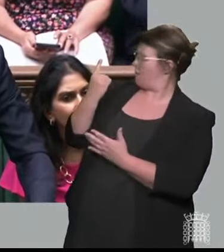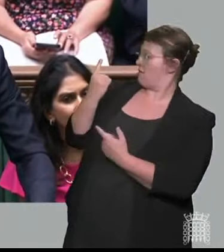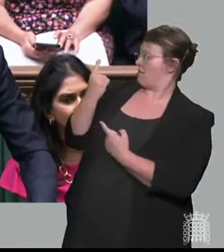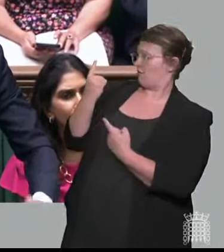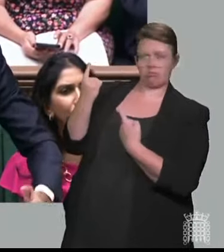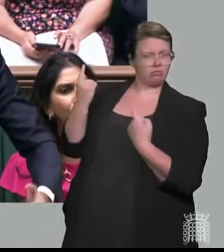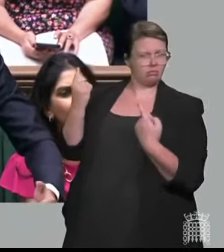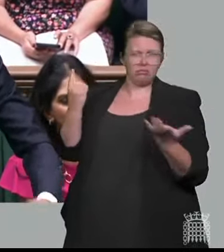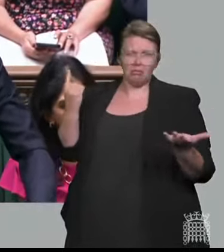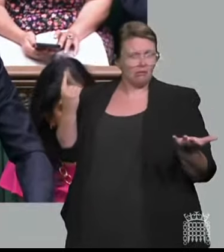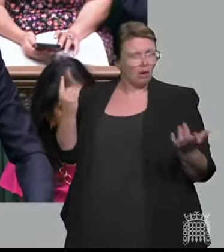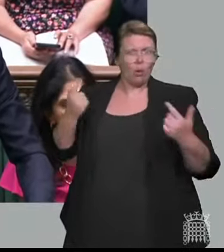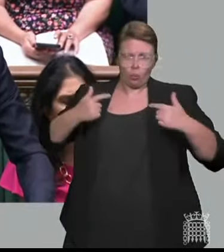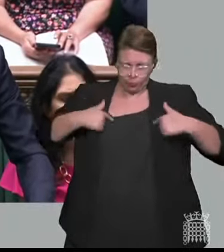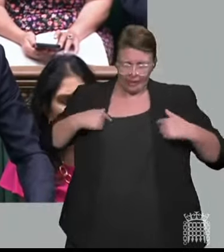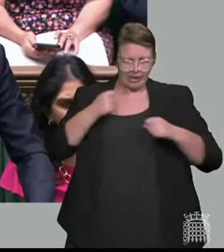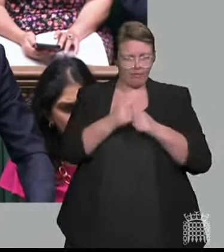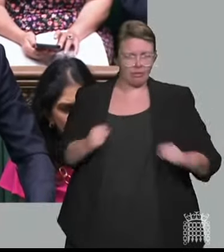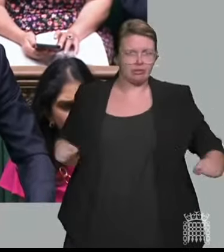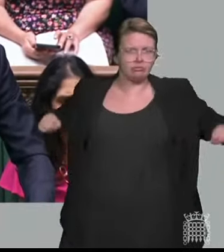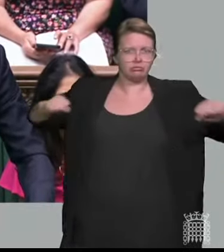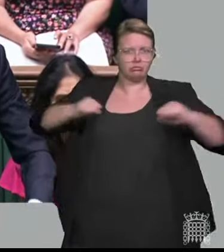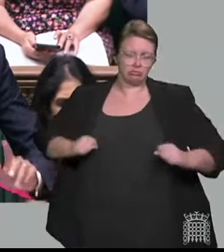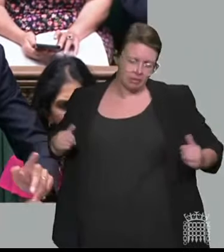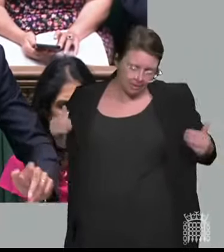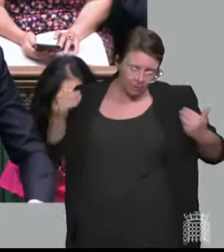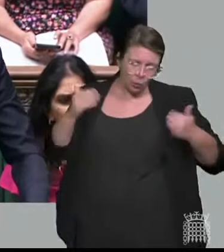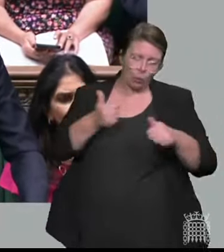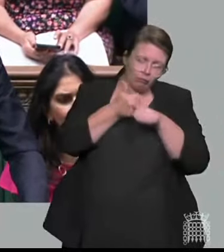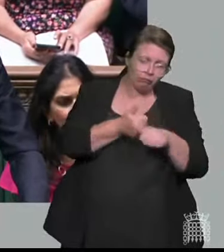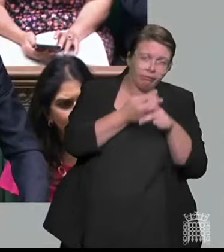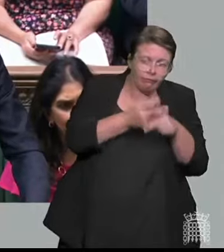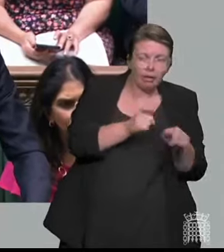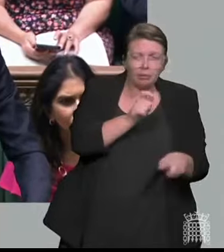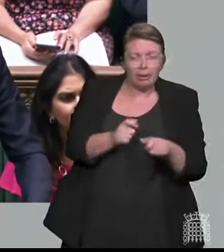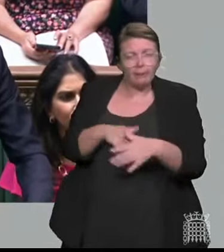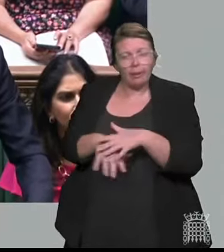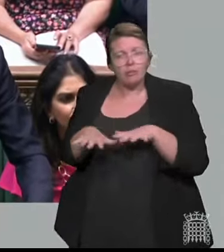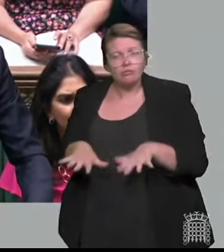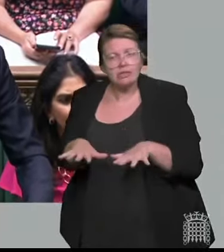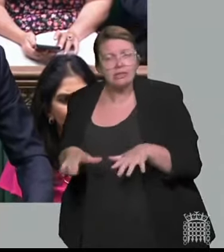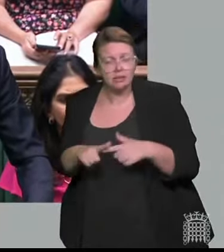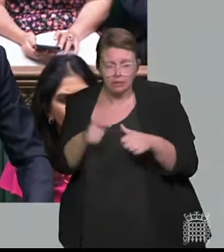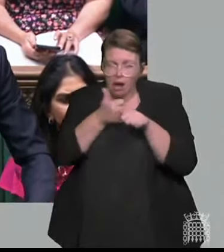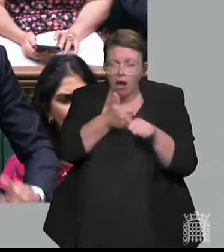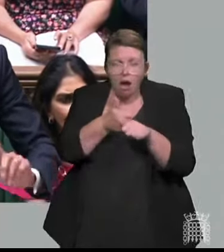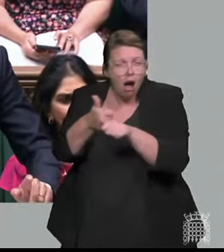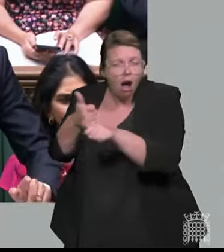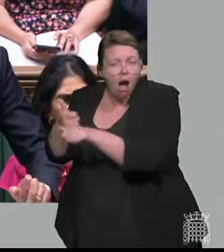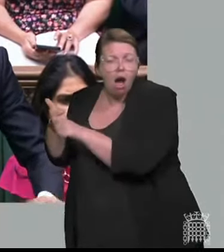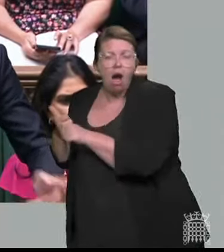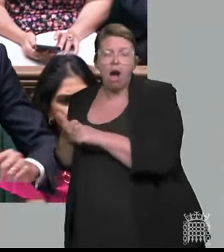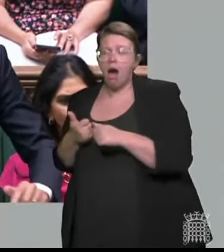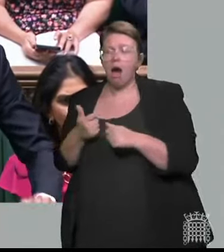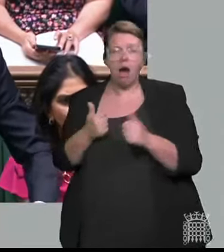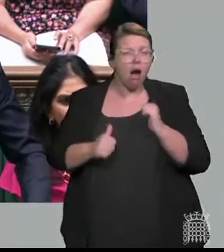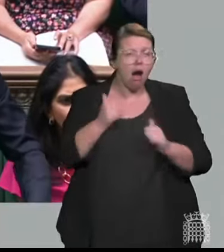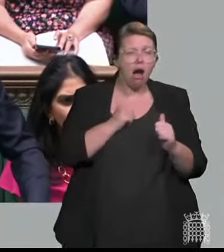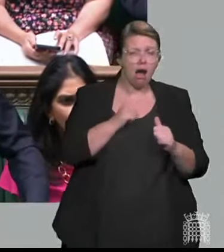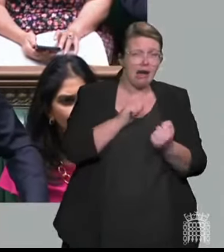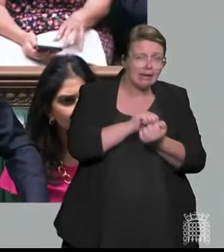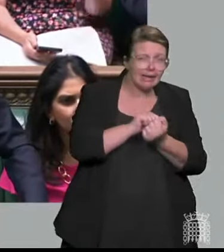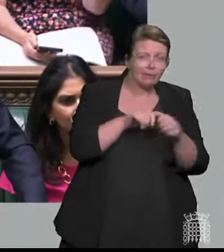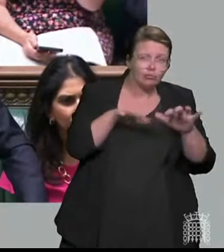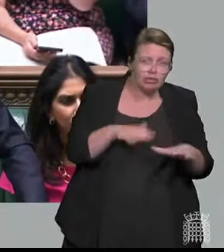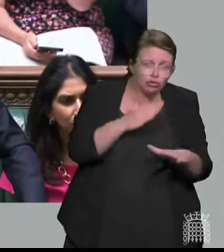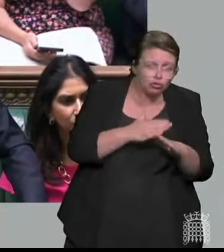British public to ensure that we protected 10 million jobs. And as the report from the ONS showed last week, those actions, combined with all